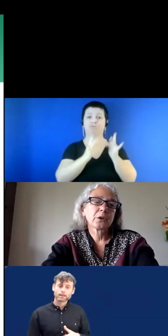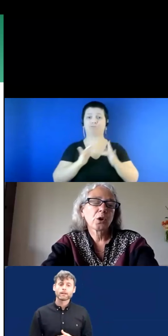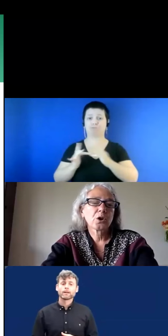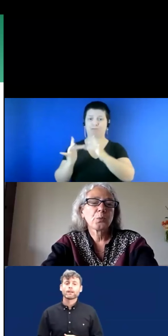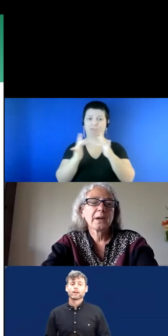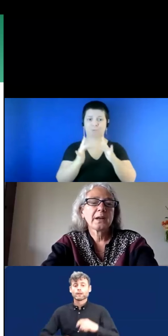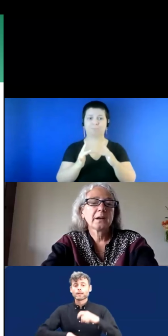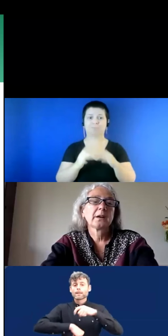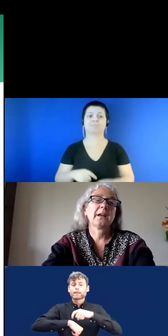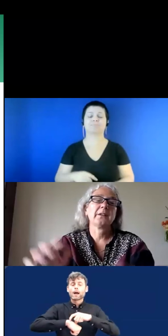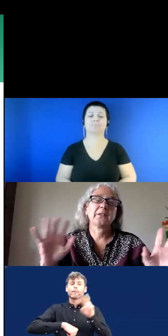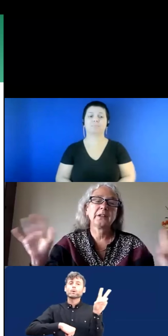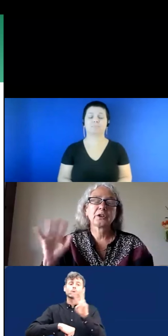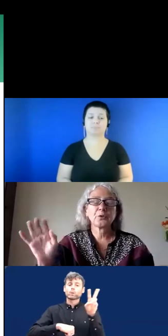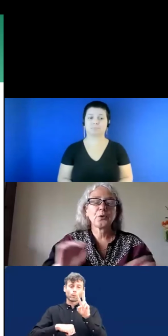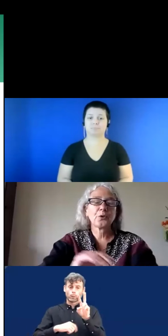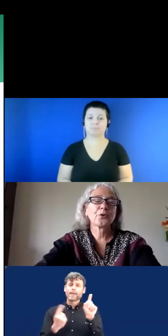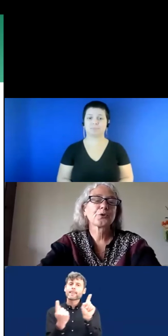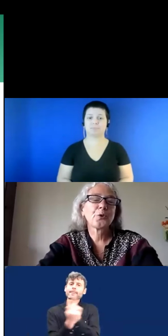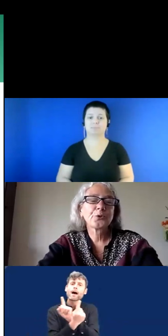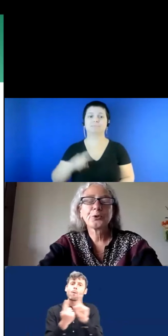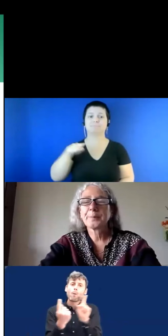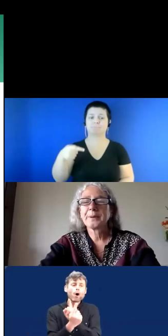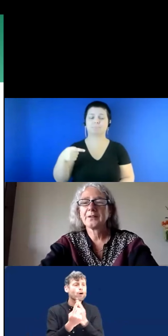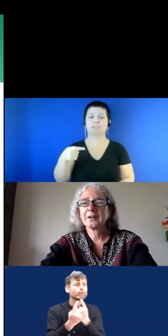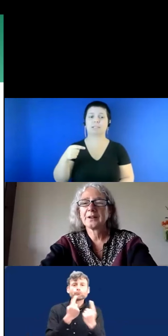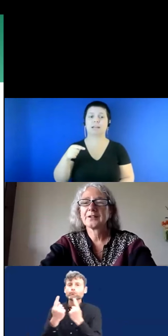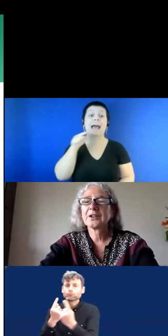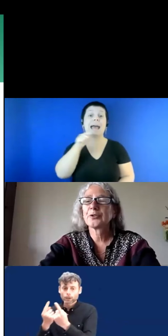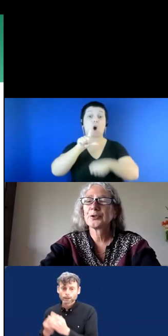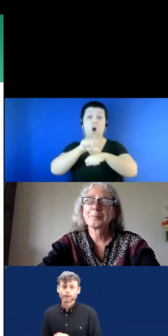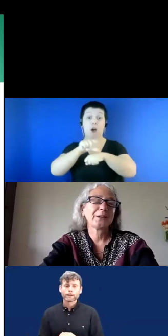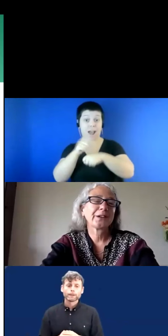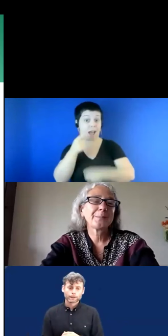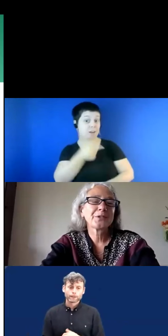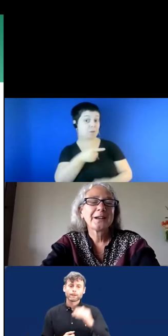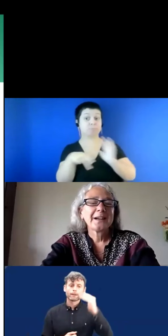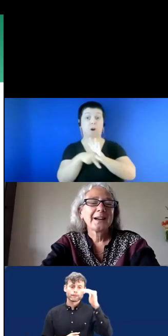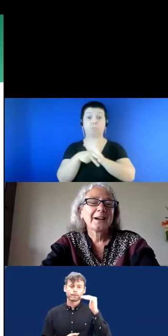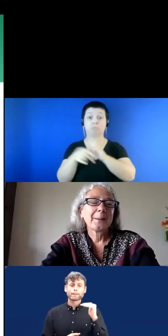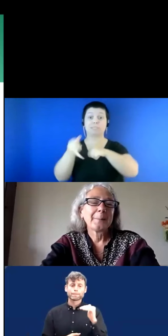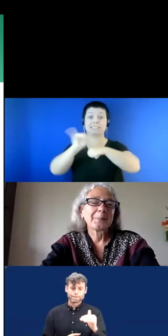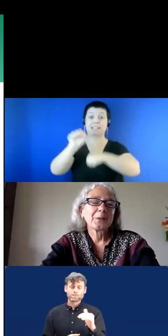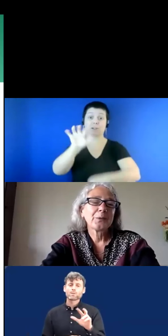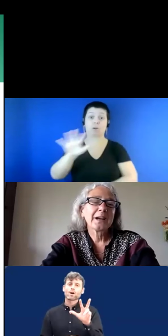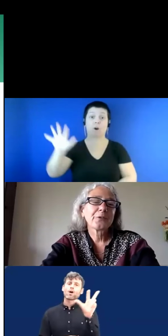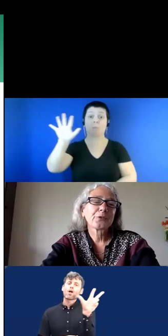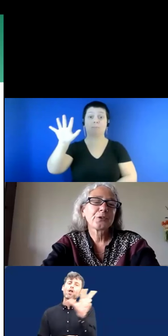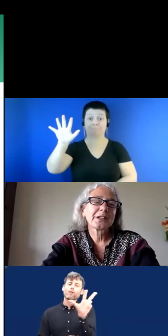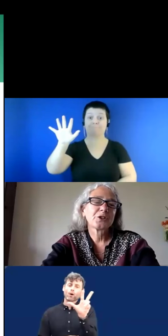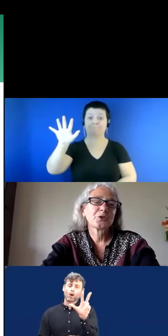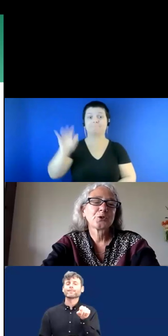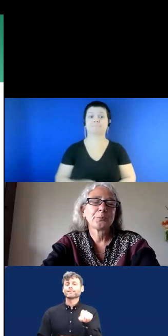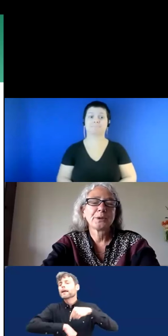3 o'clock we, and these are of course all European, Central European times, we have